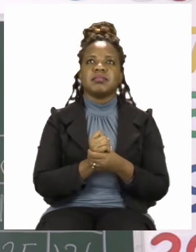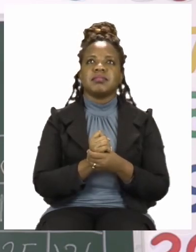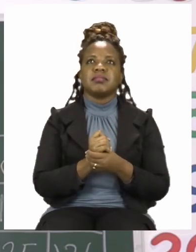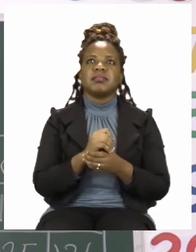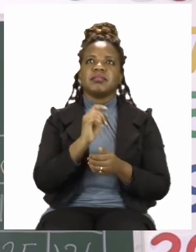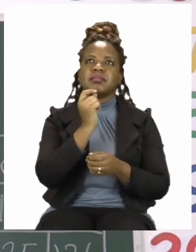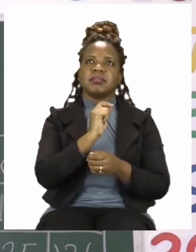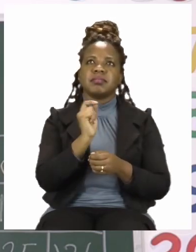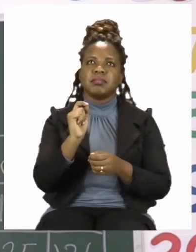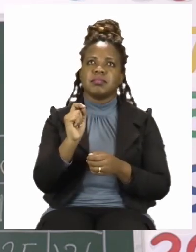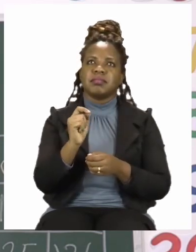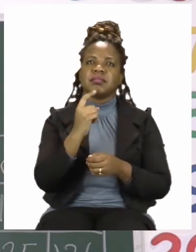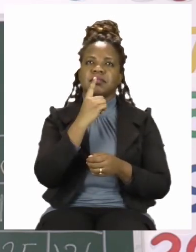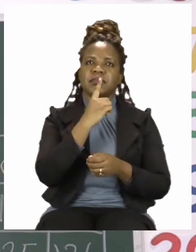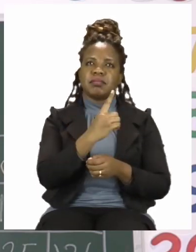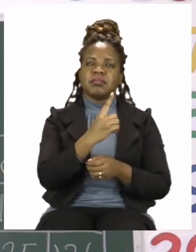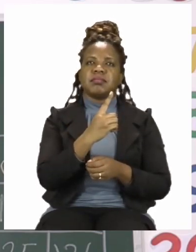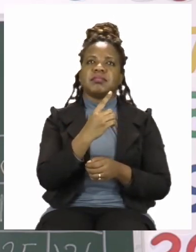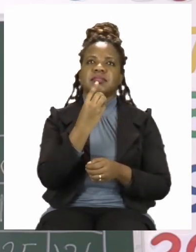132.